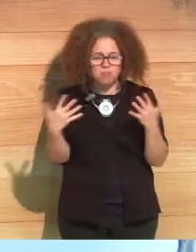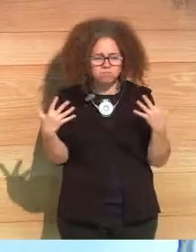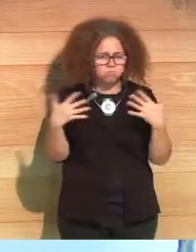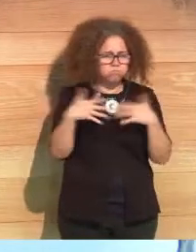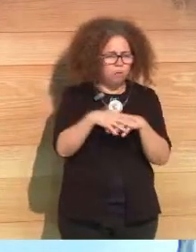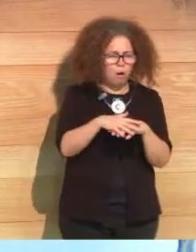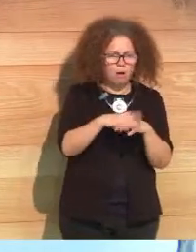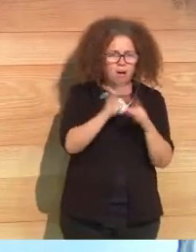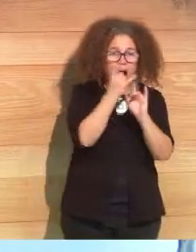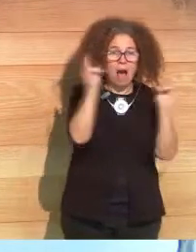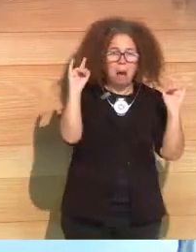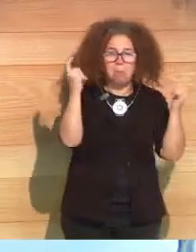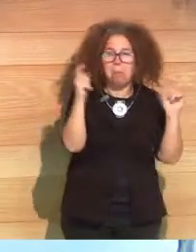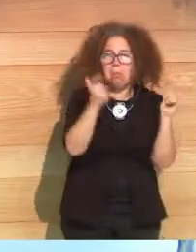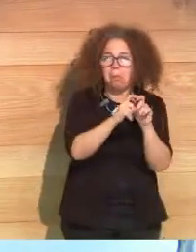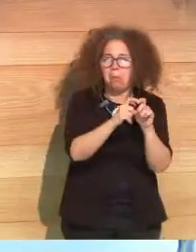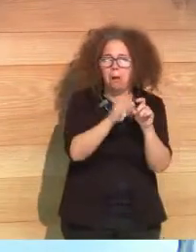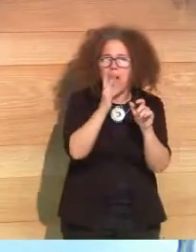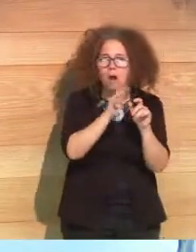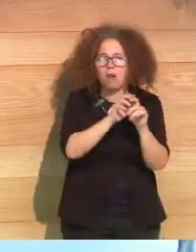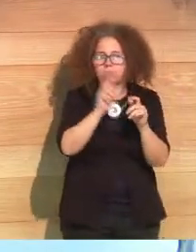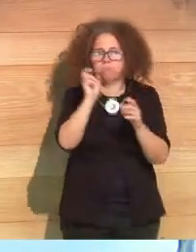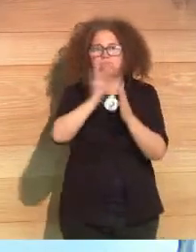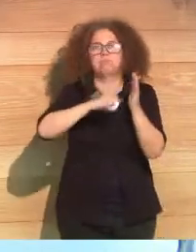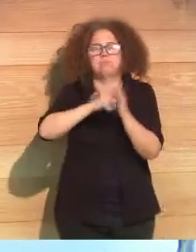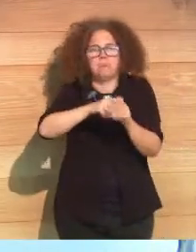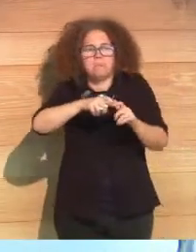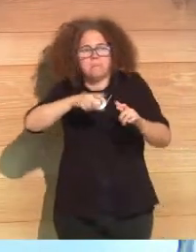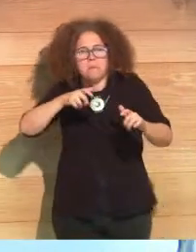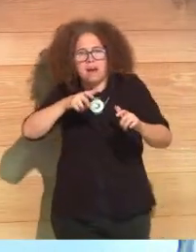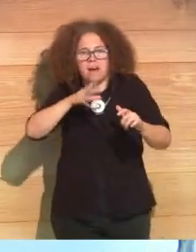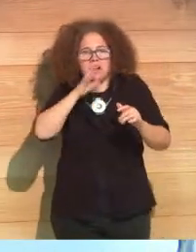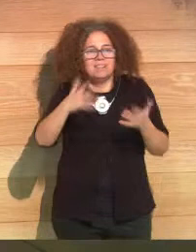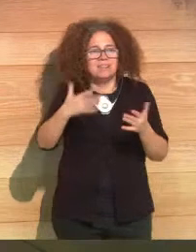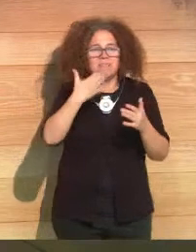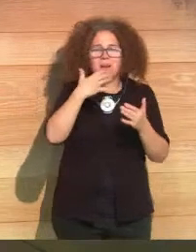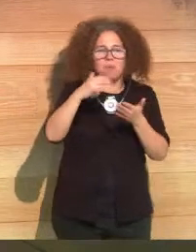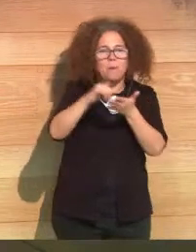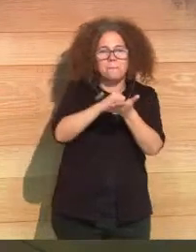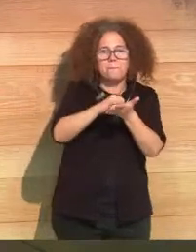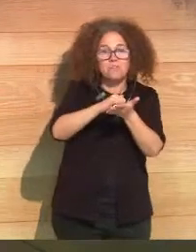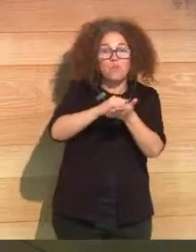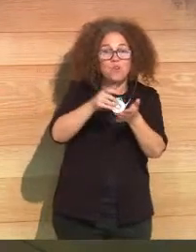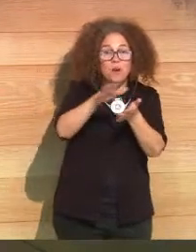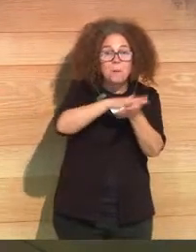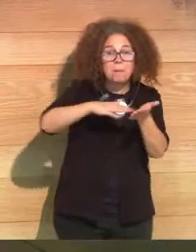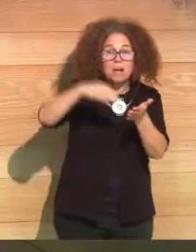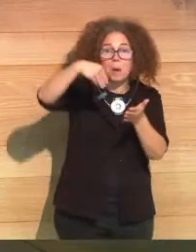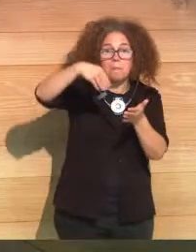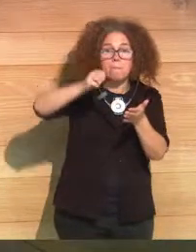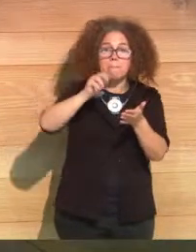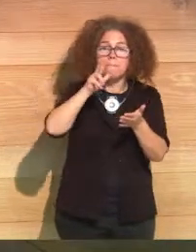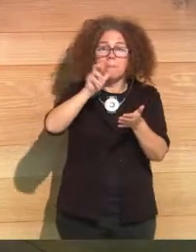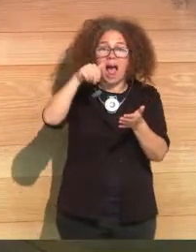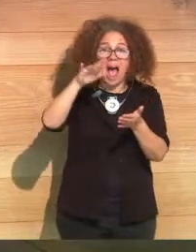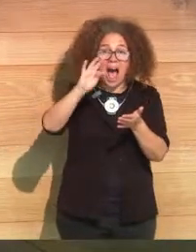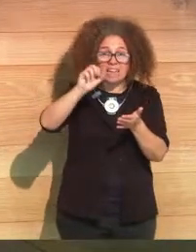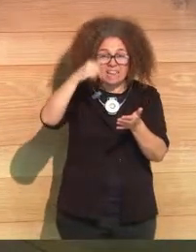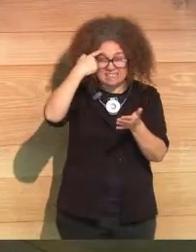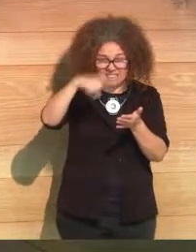of New York, Manhattan could fit in this mine. So yeah, it's a symbolic